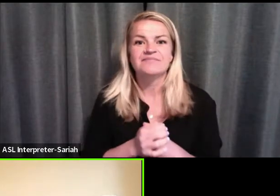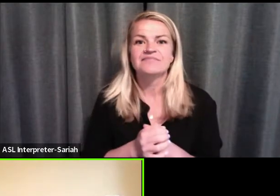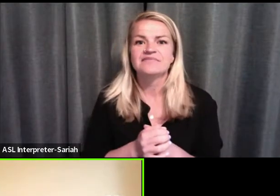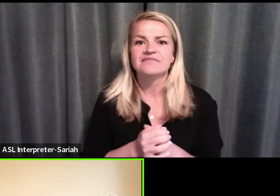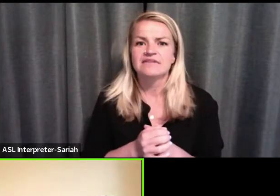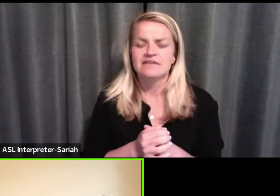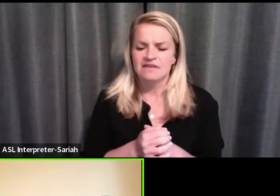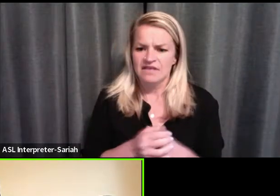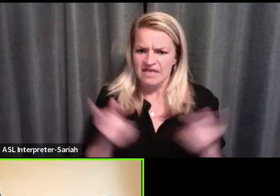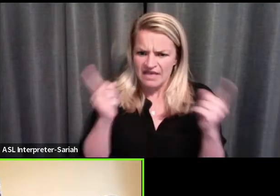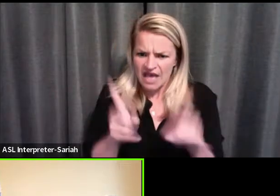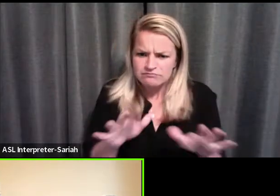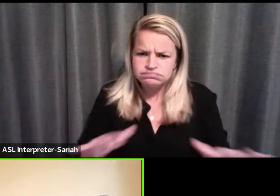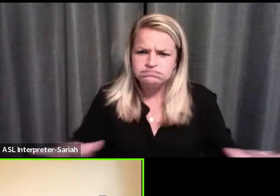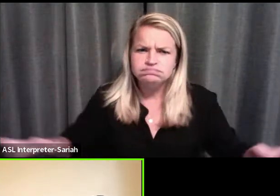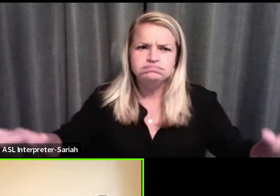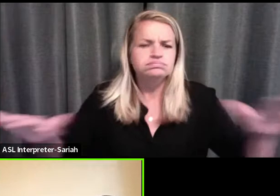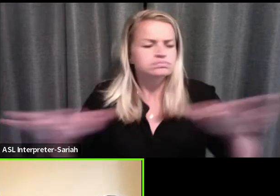started out,